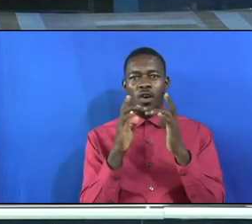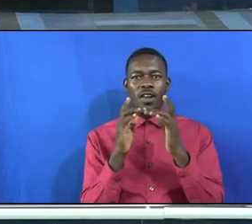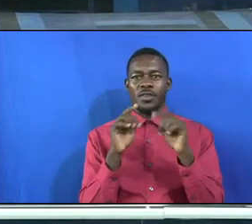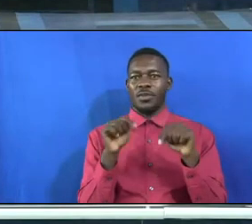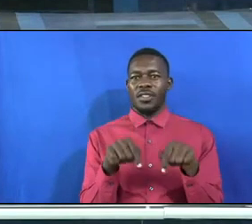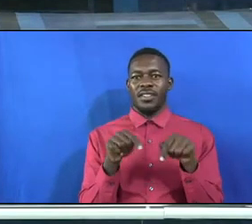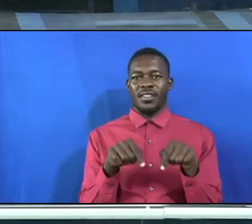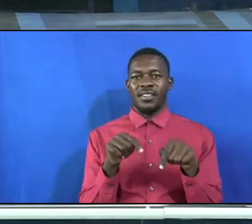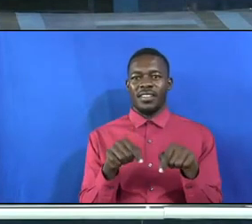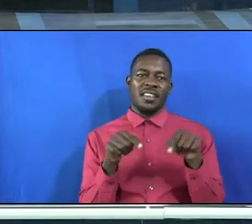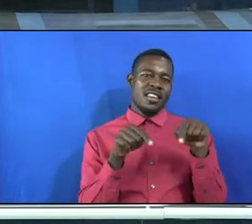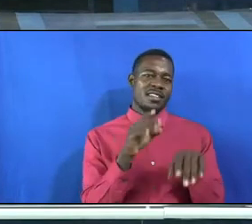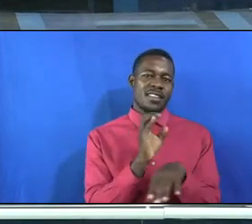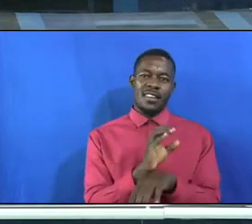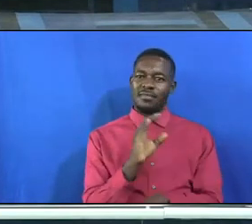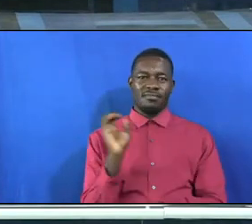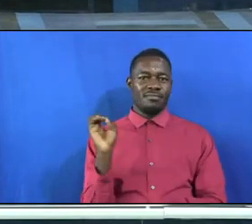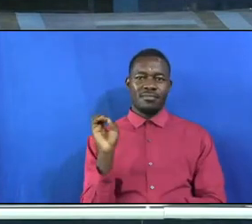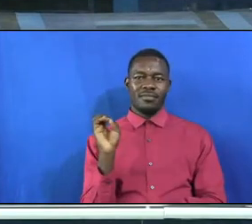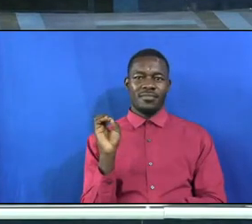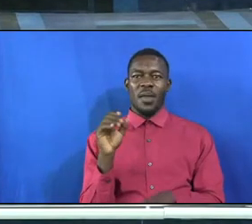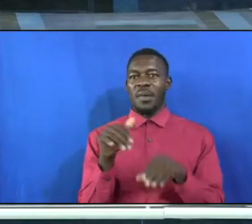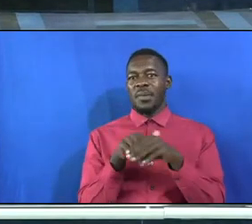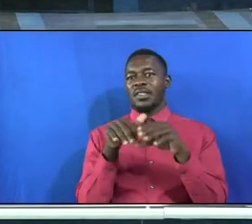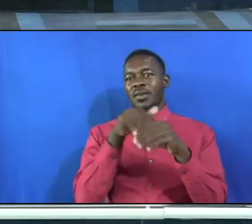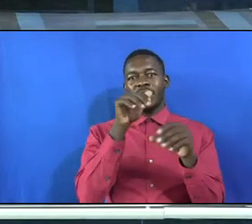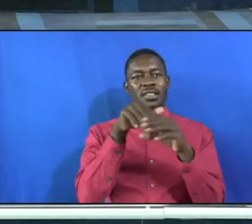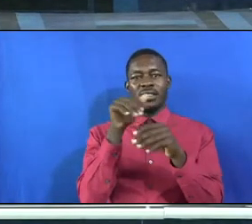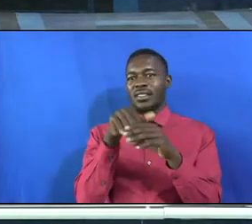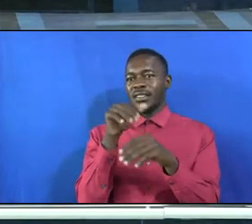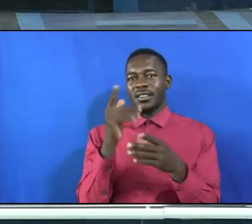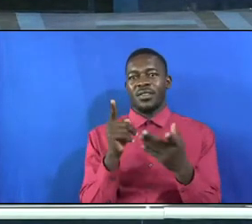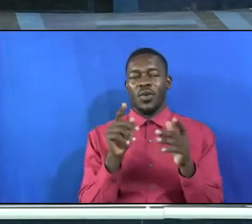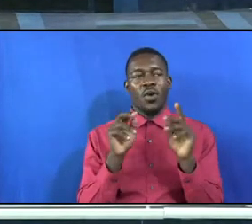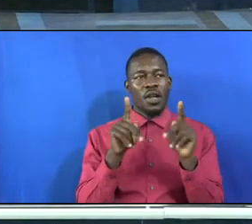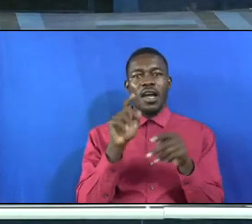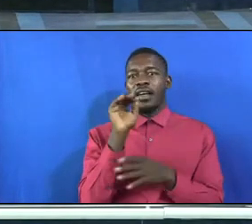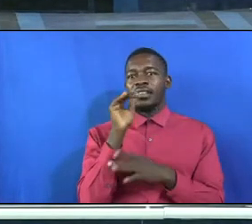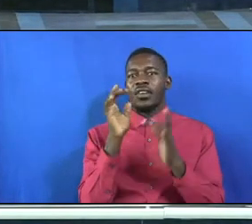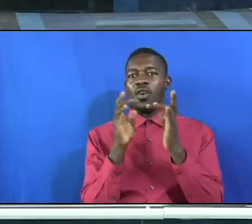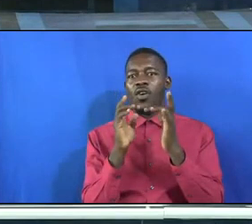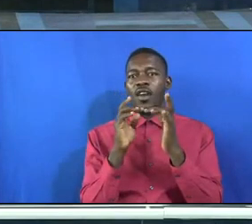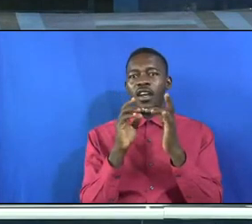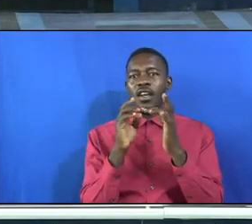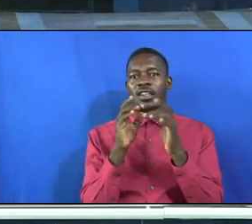online. And so I welcome as well the online audience.